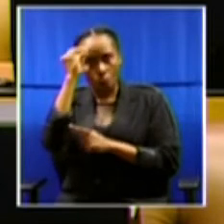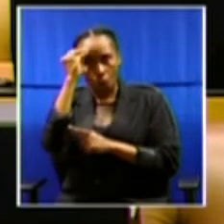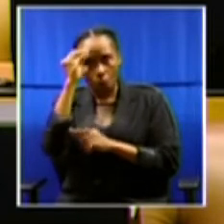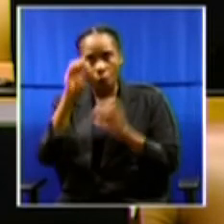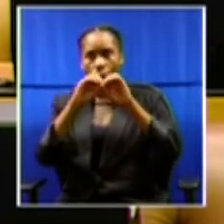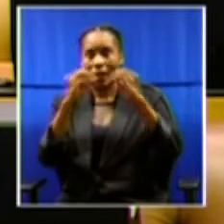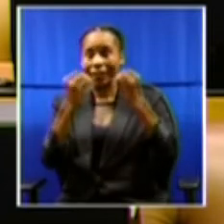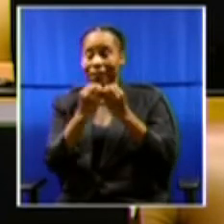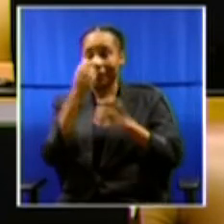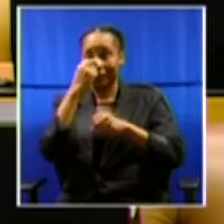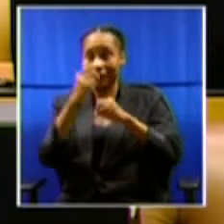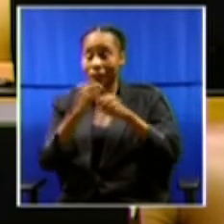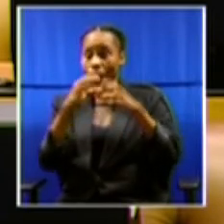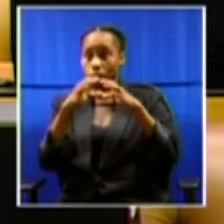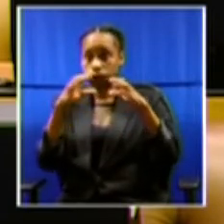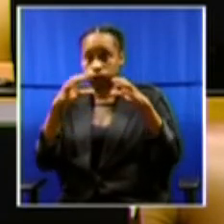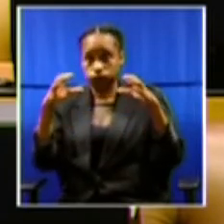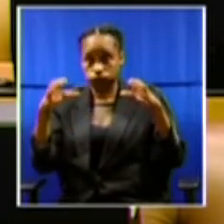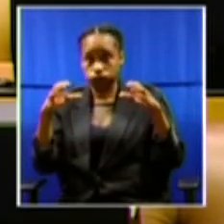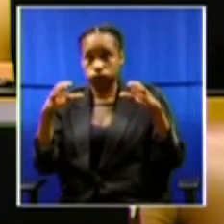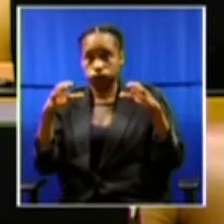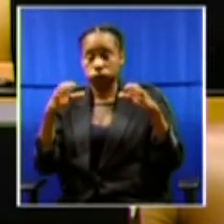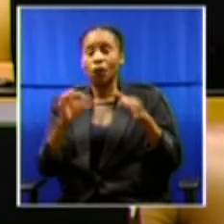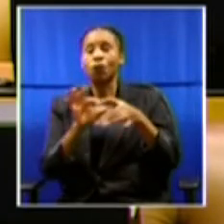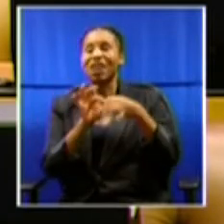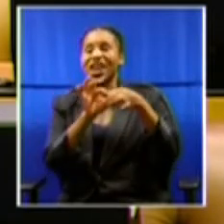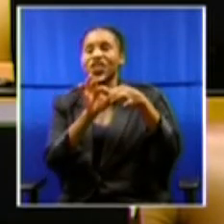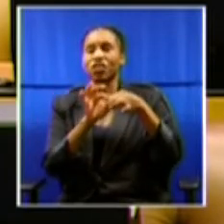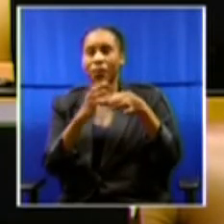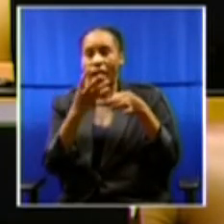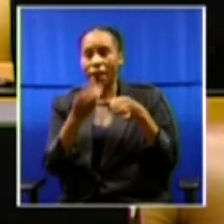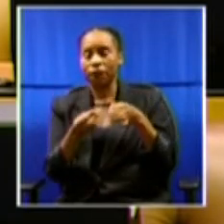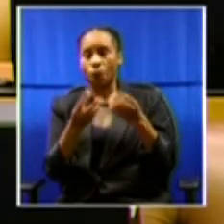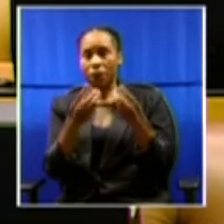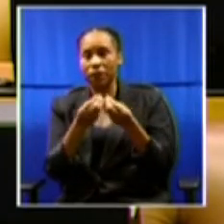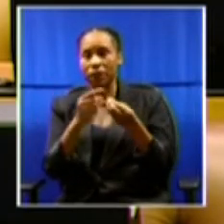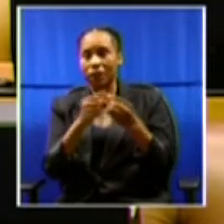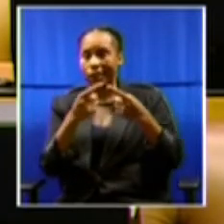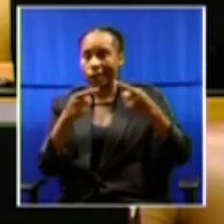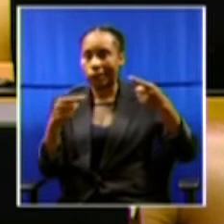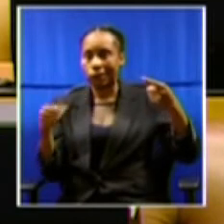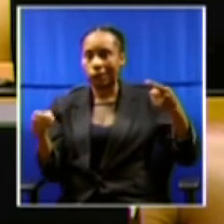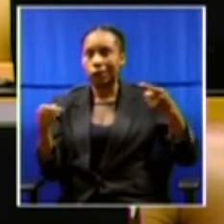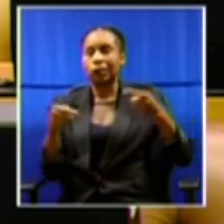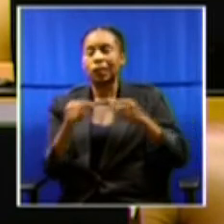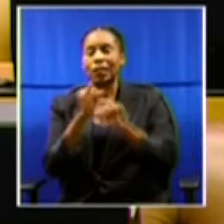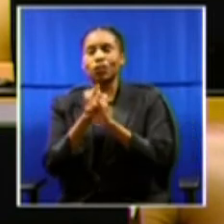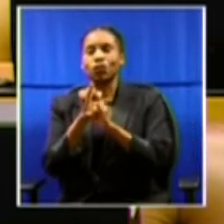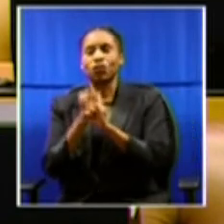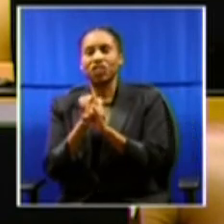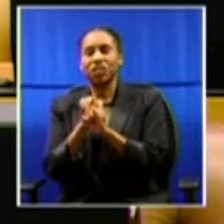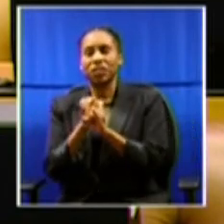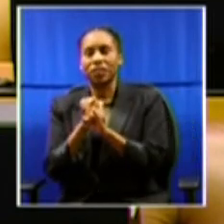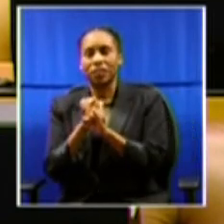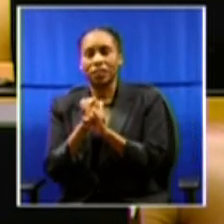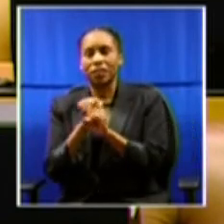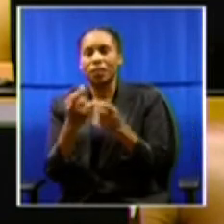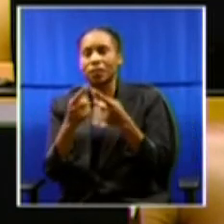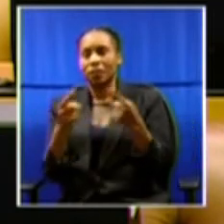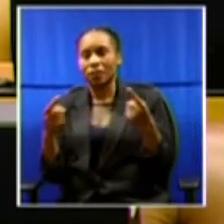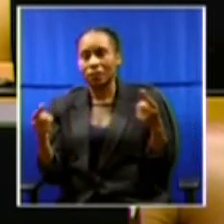grow. We do have relationship with several institutions and the